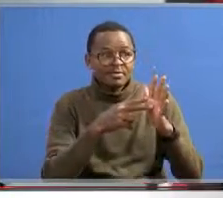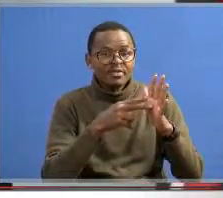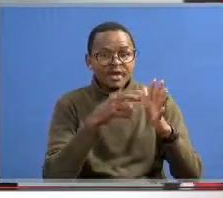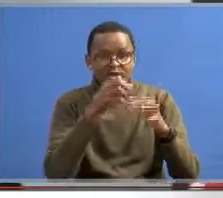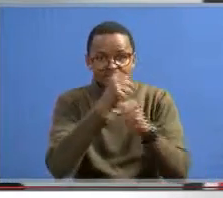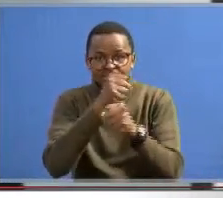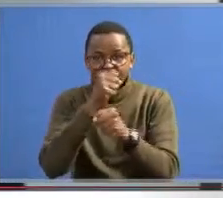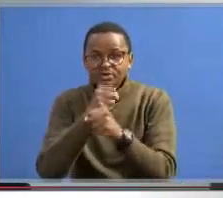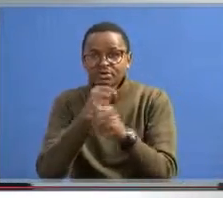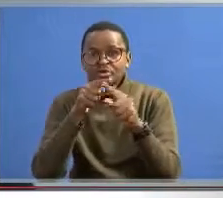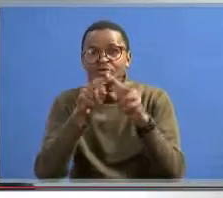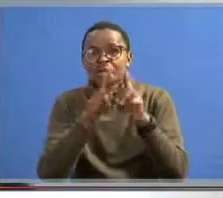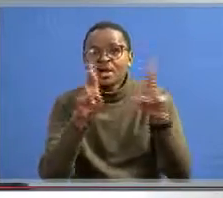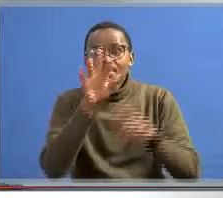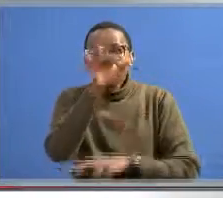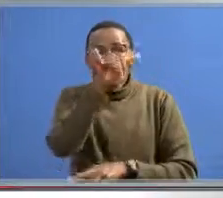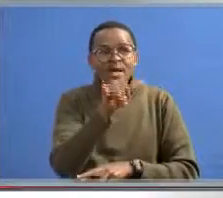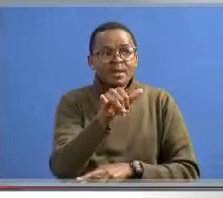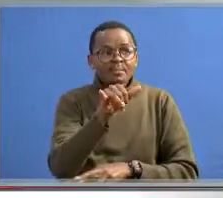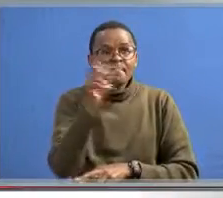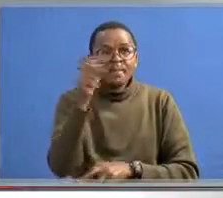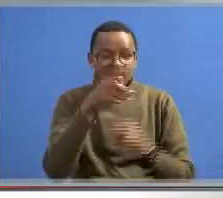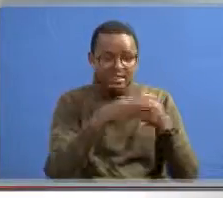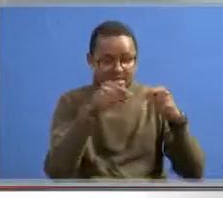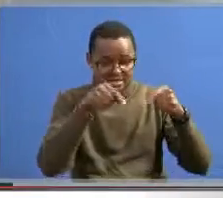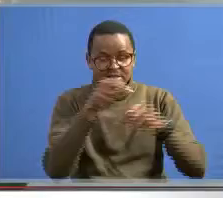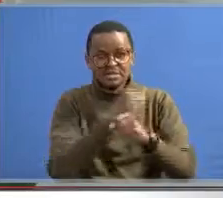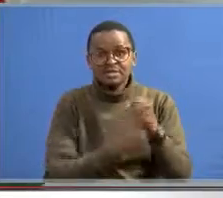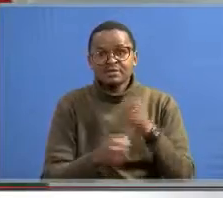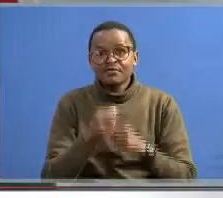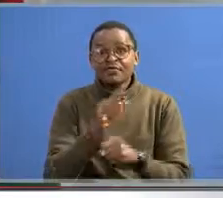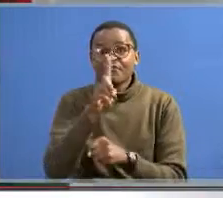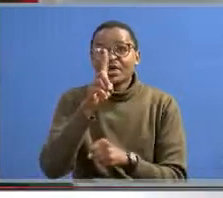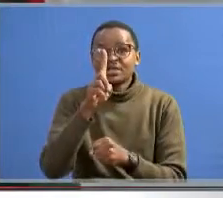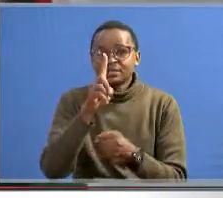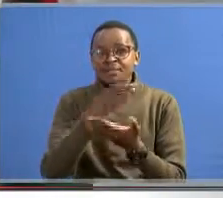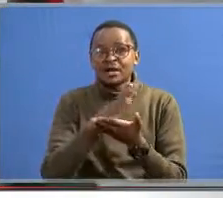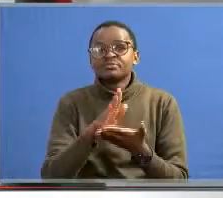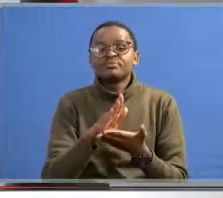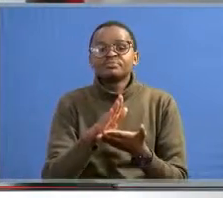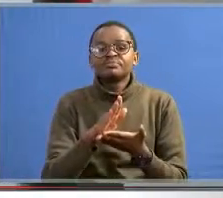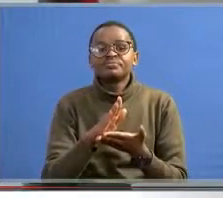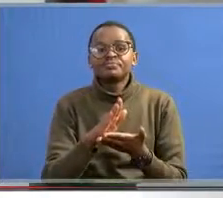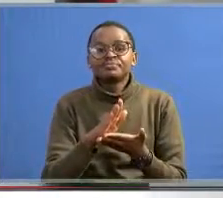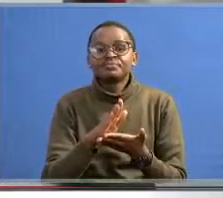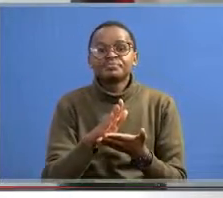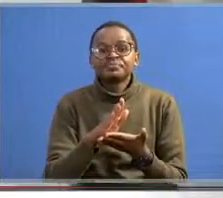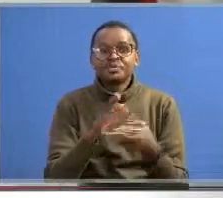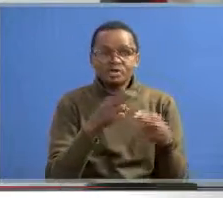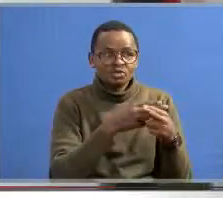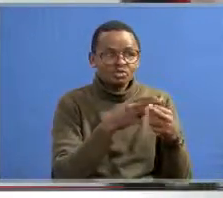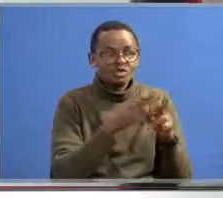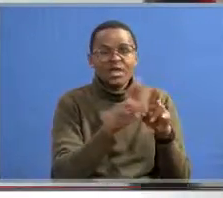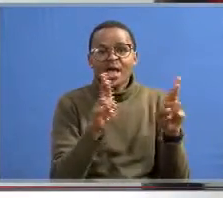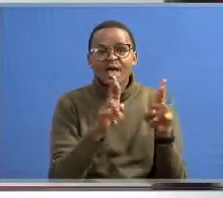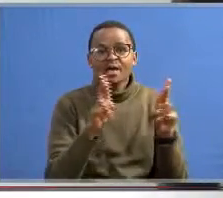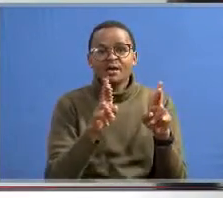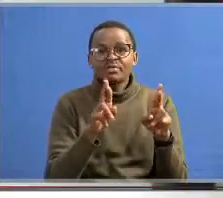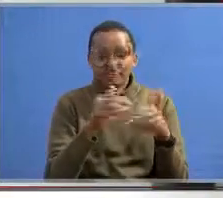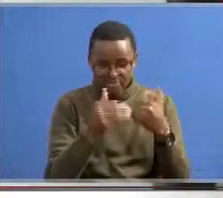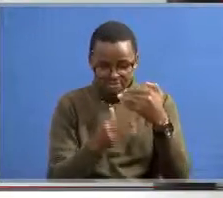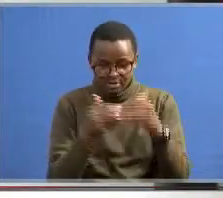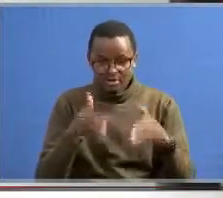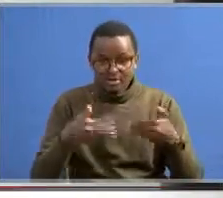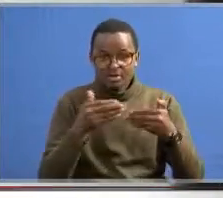designed or destined to be ready by September this year. That's the first batch. Okay. And as soon as they are ready, the process